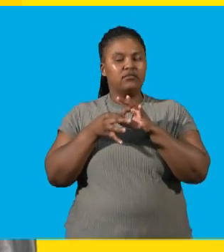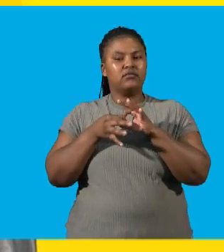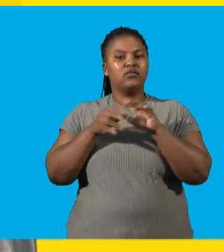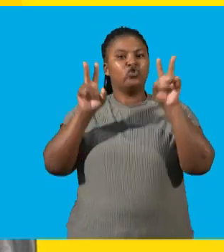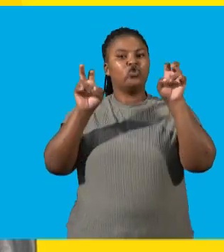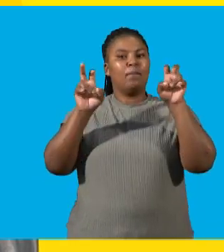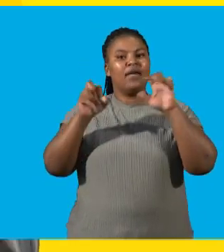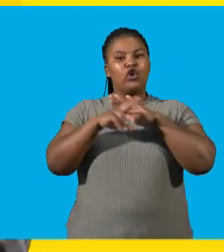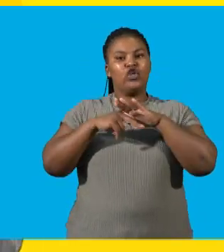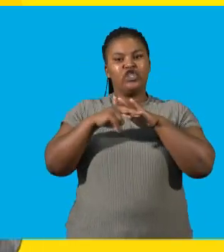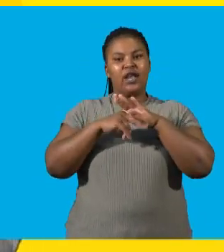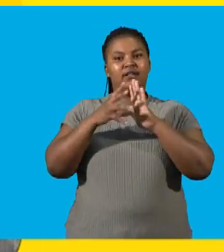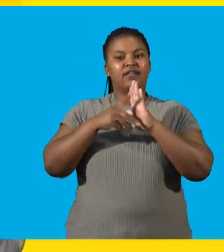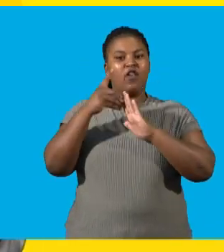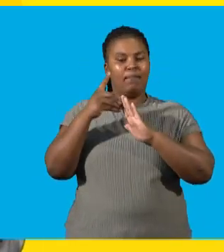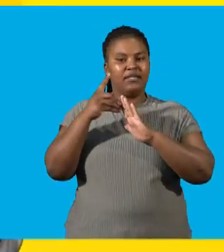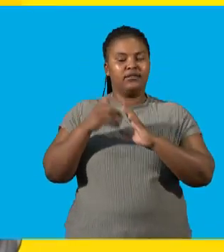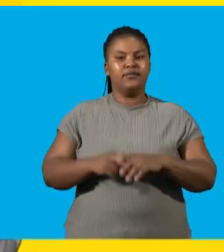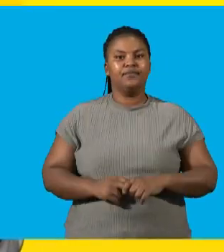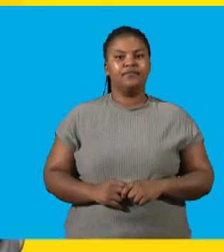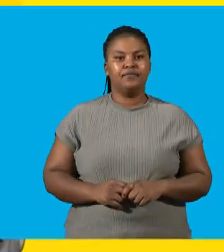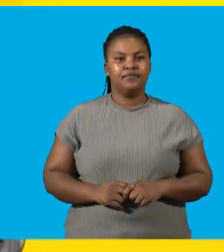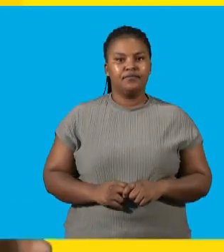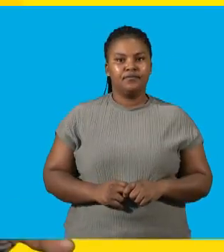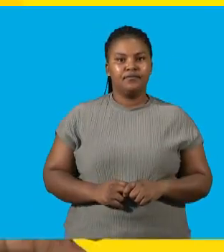the topic regional development.